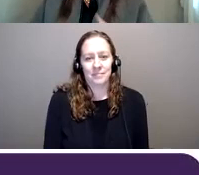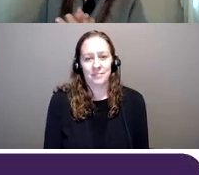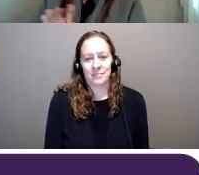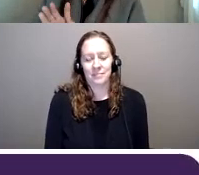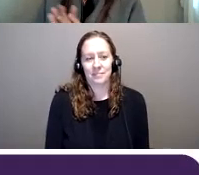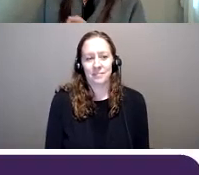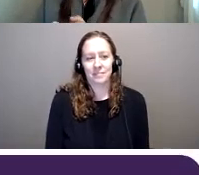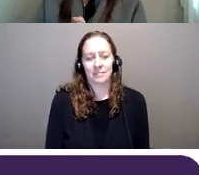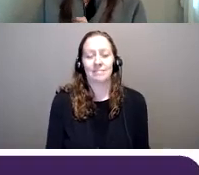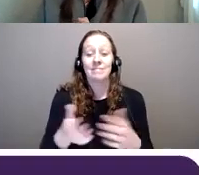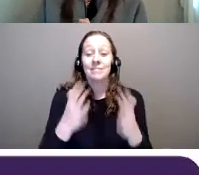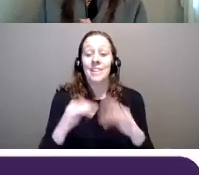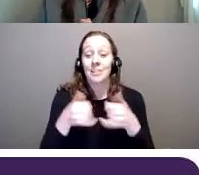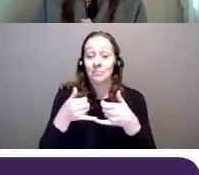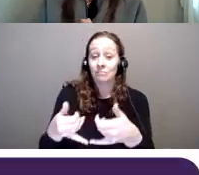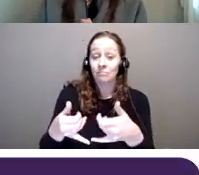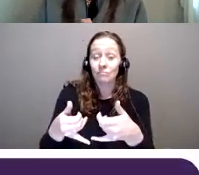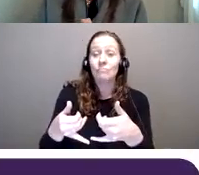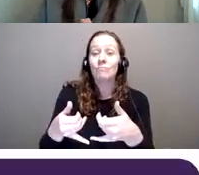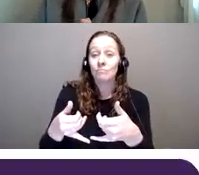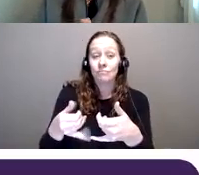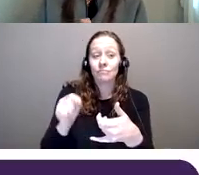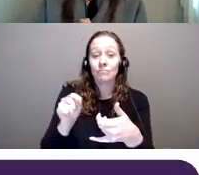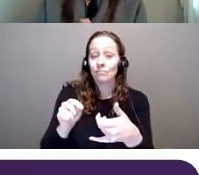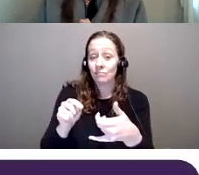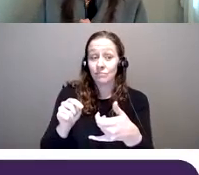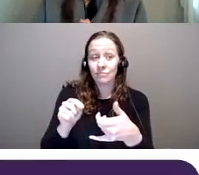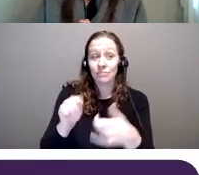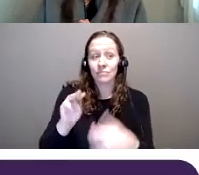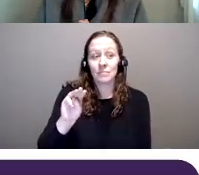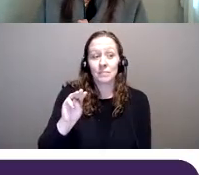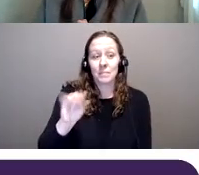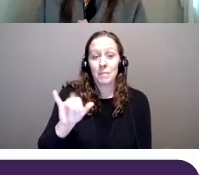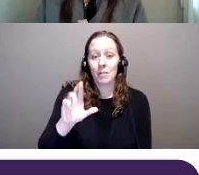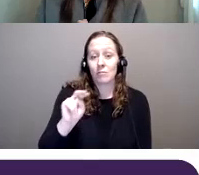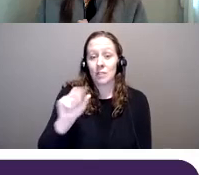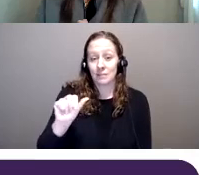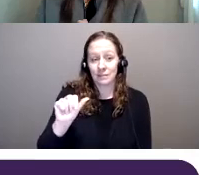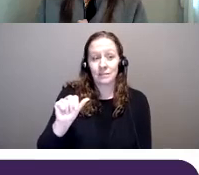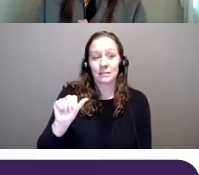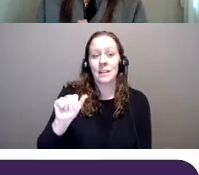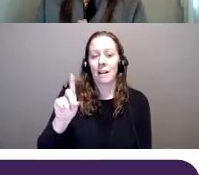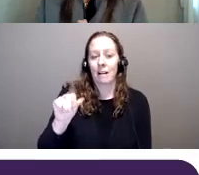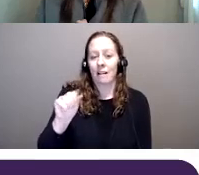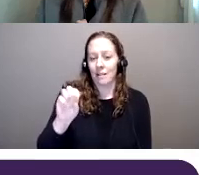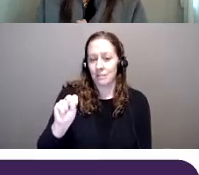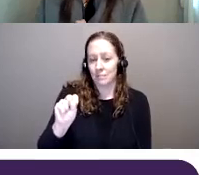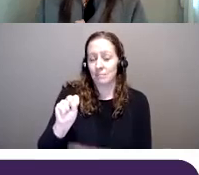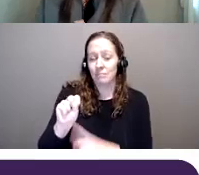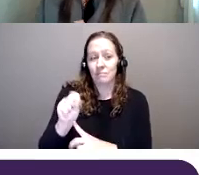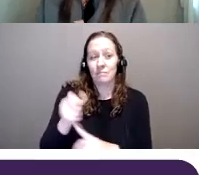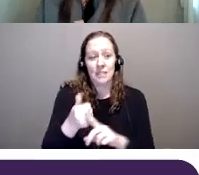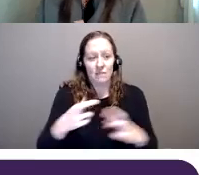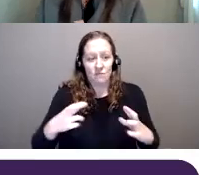I'm happy to announce our next recipient of this award, Myra Adams. She's a retired outreach